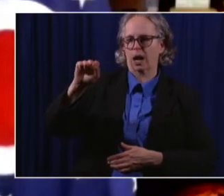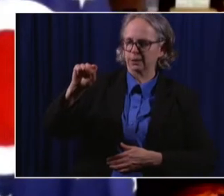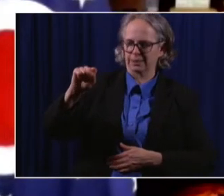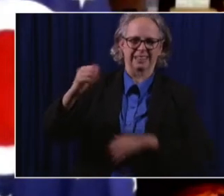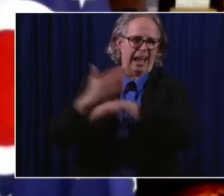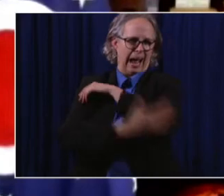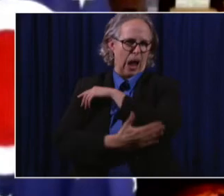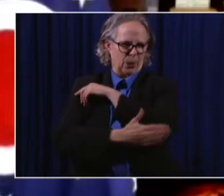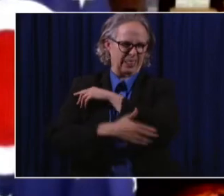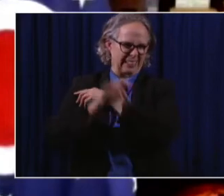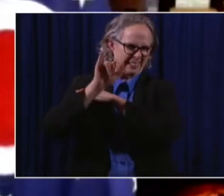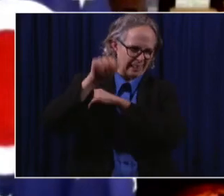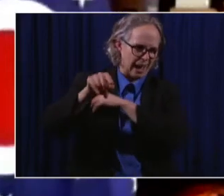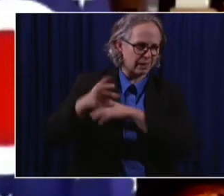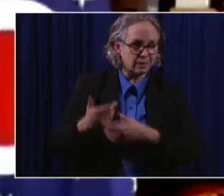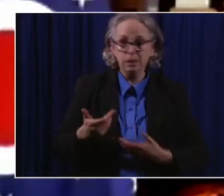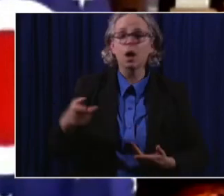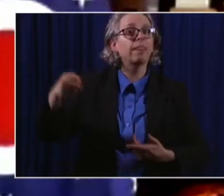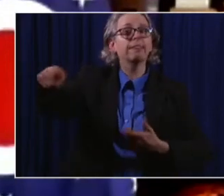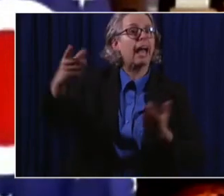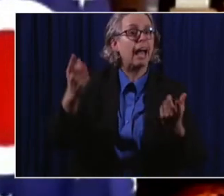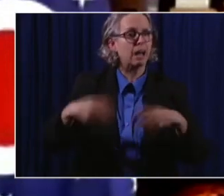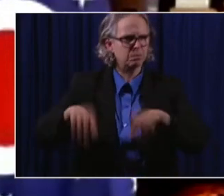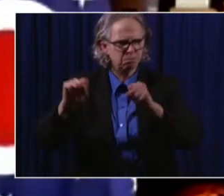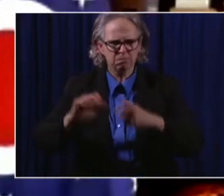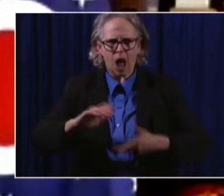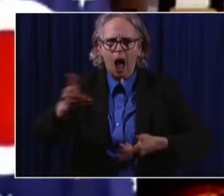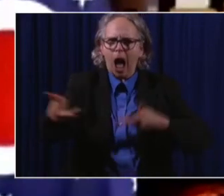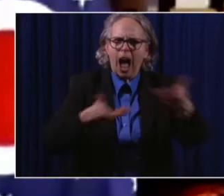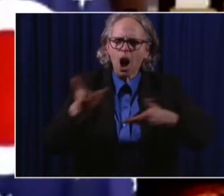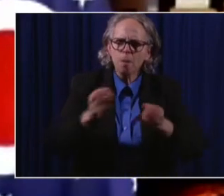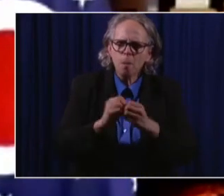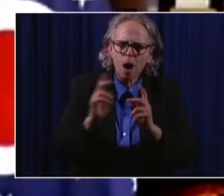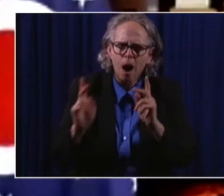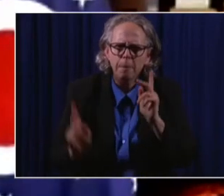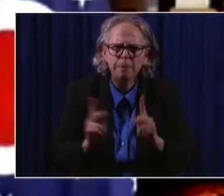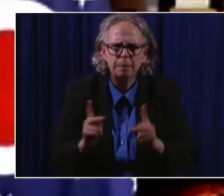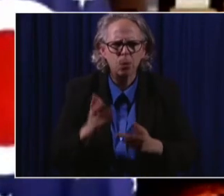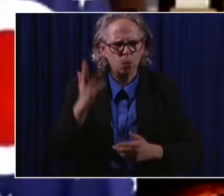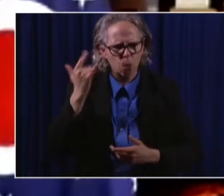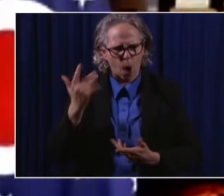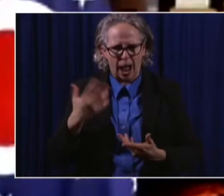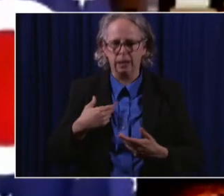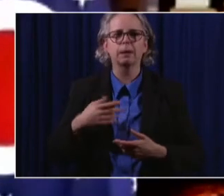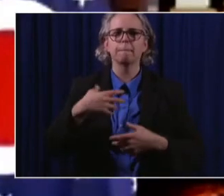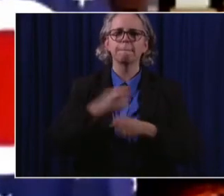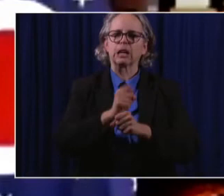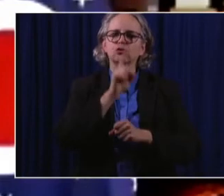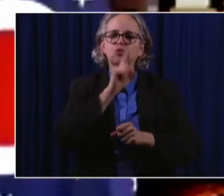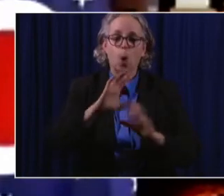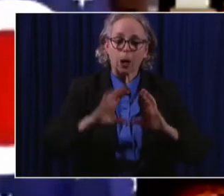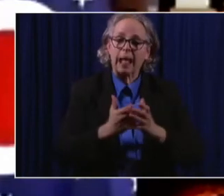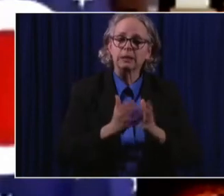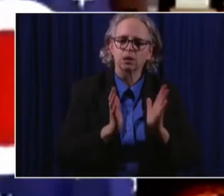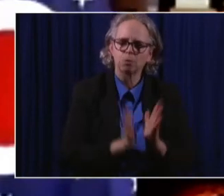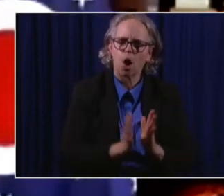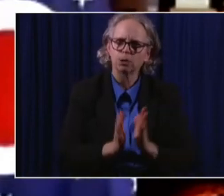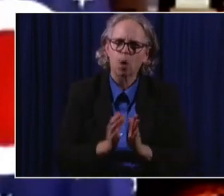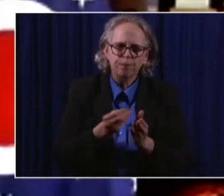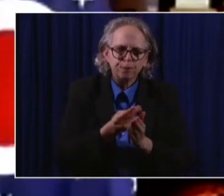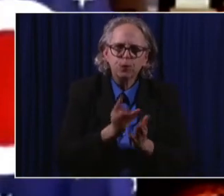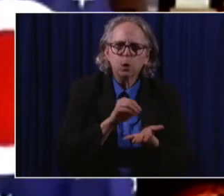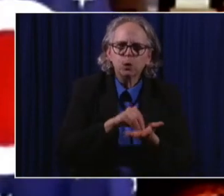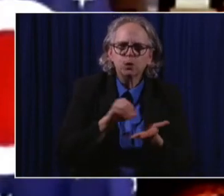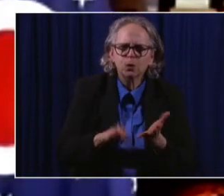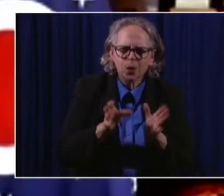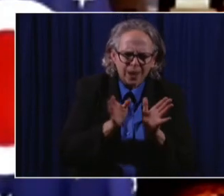by hiring new people and putting every single protocol in place that others learned from